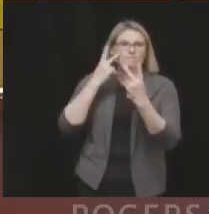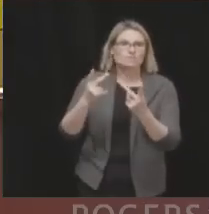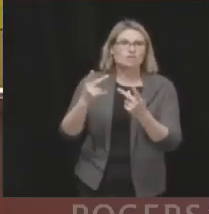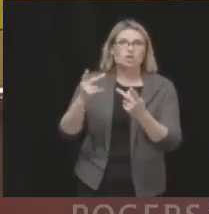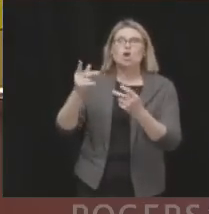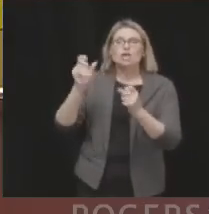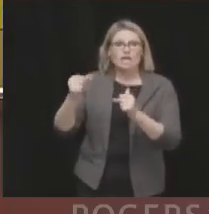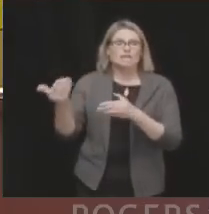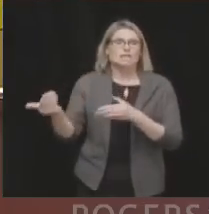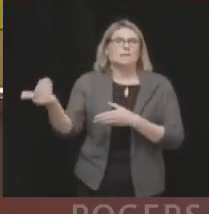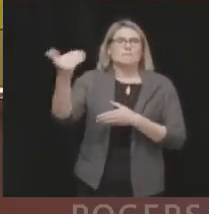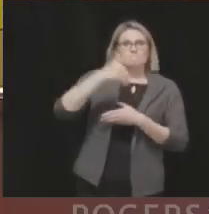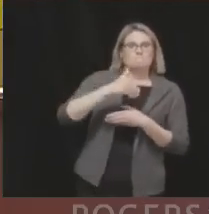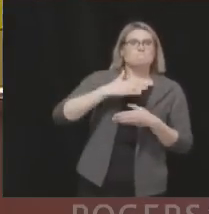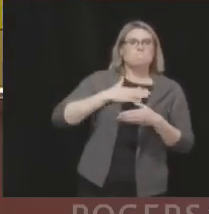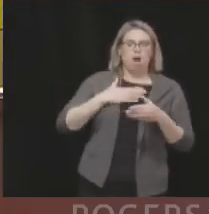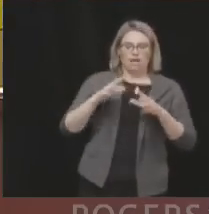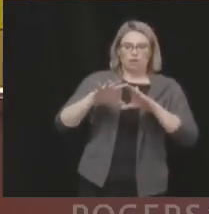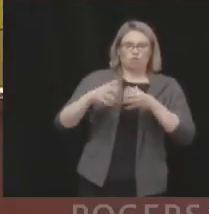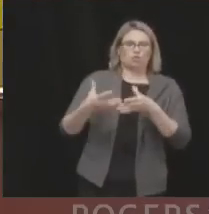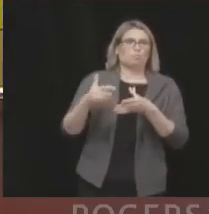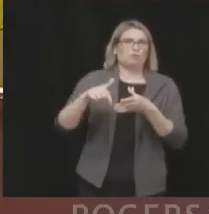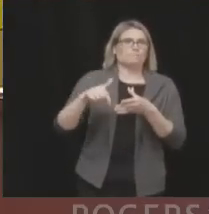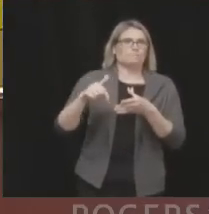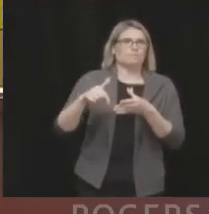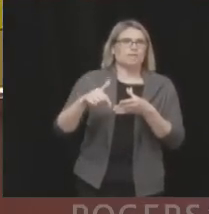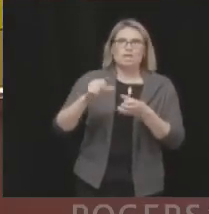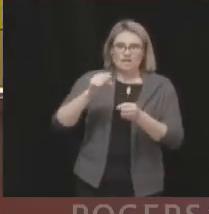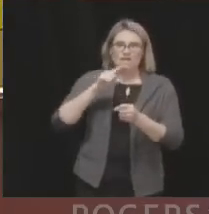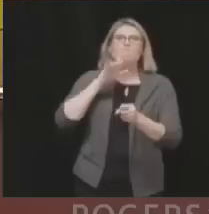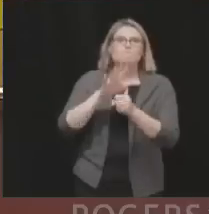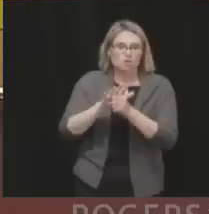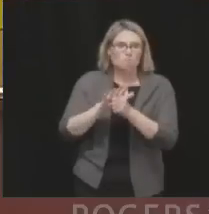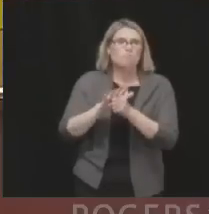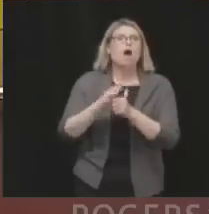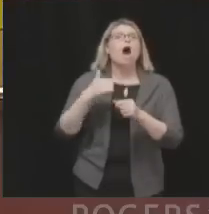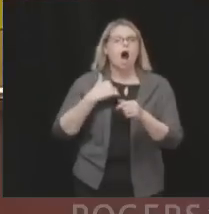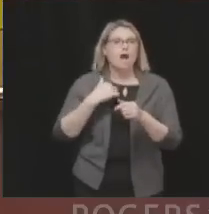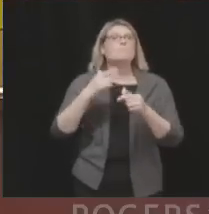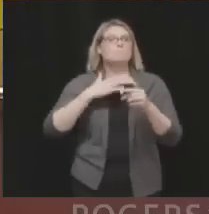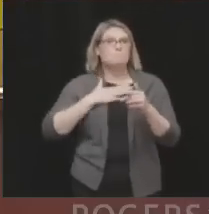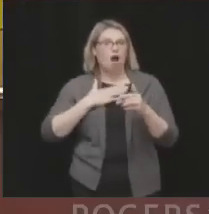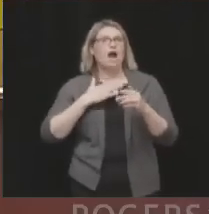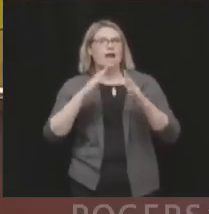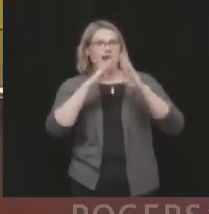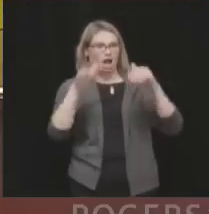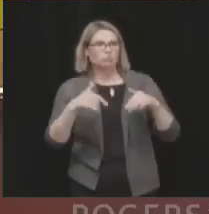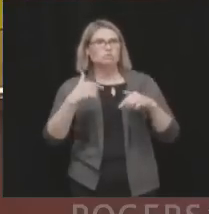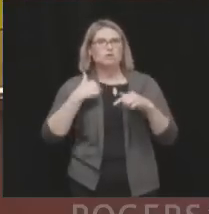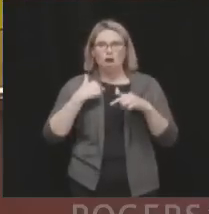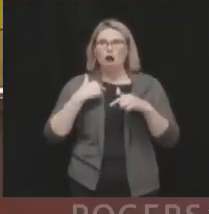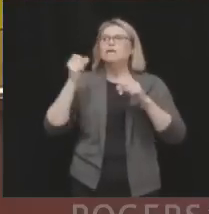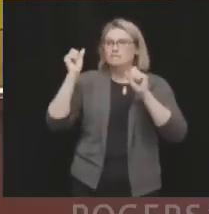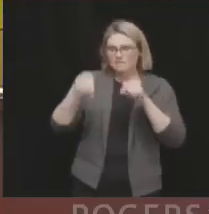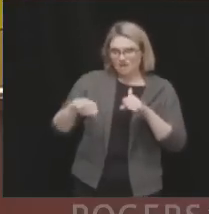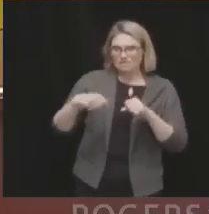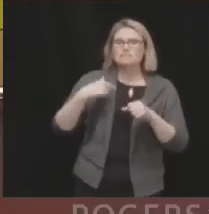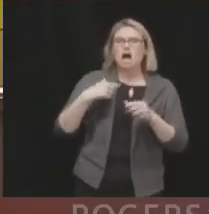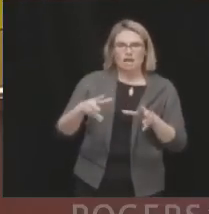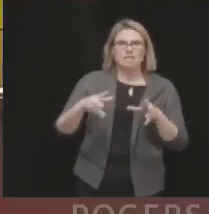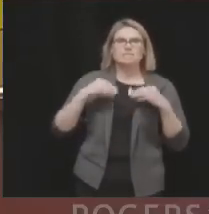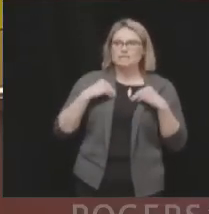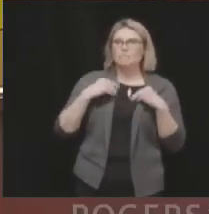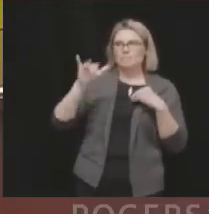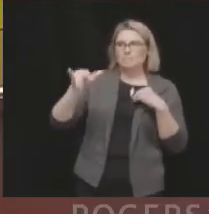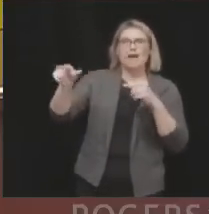close contacts. Again, and it's about trying to reduce the transmission. If somebody in that unit was to be affected, that there